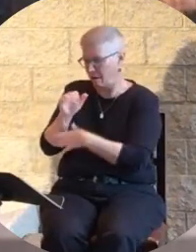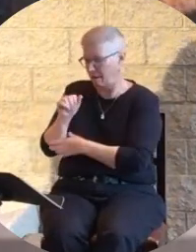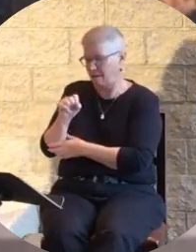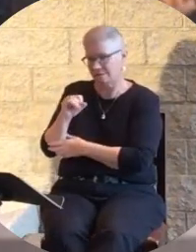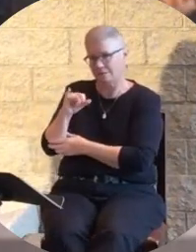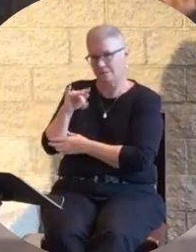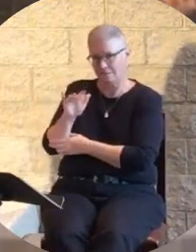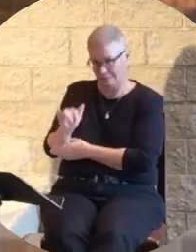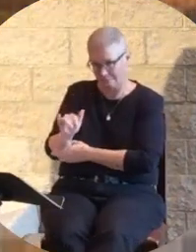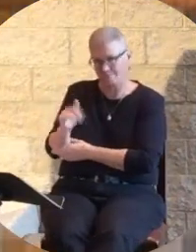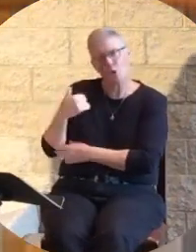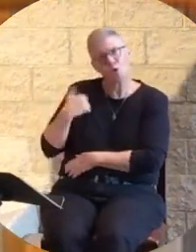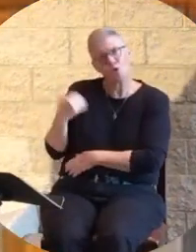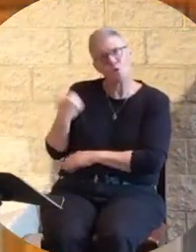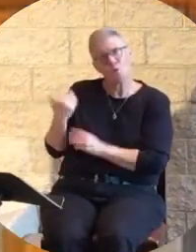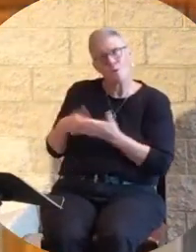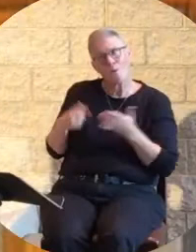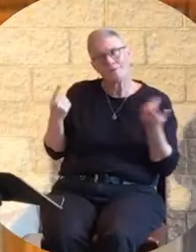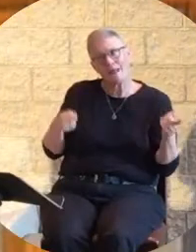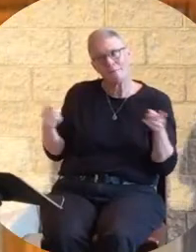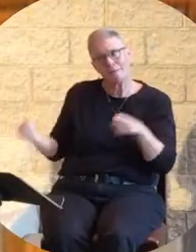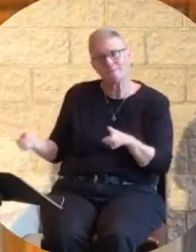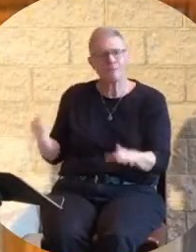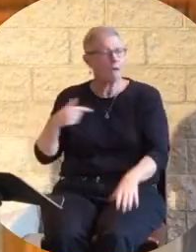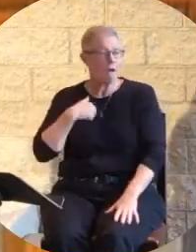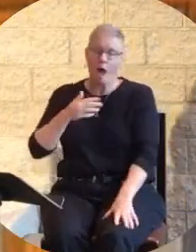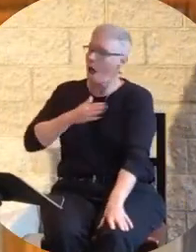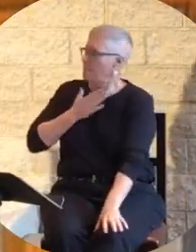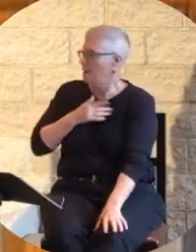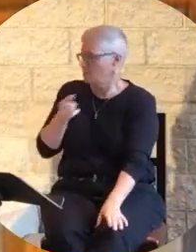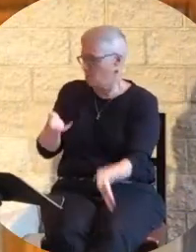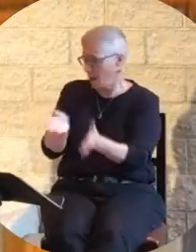with the youth? Well, I'm so glad you asked, right, Reverend Toni.